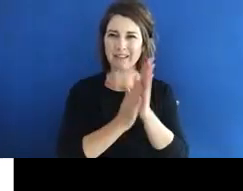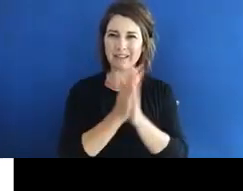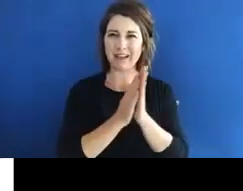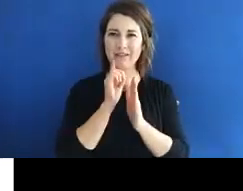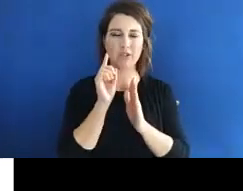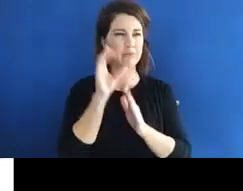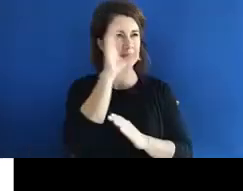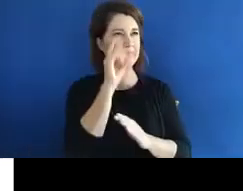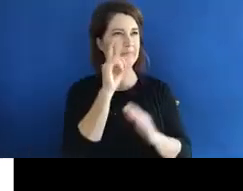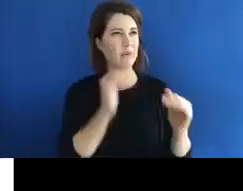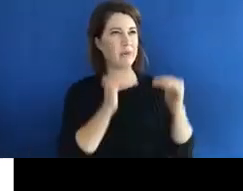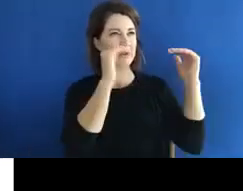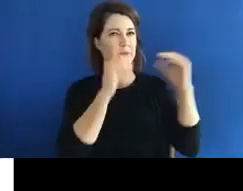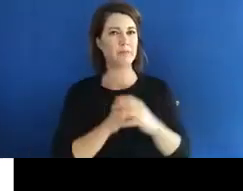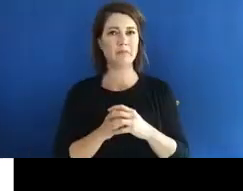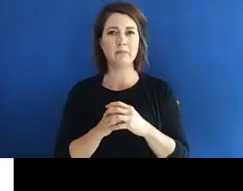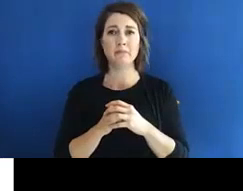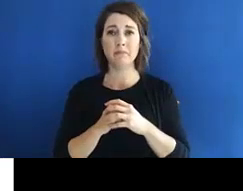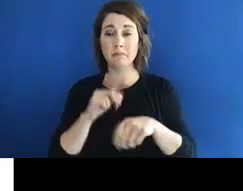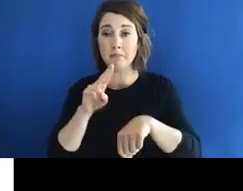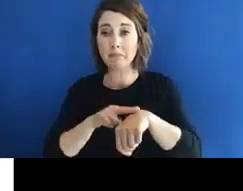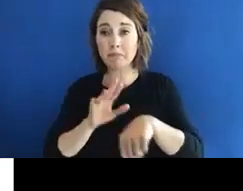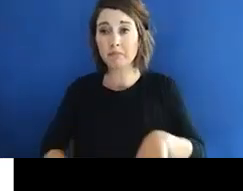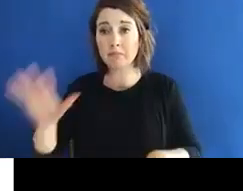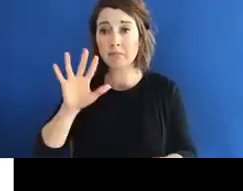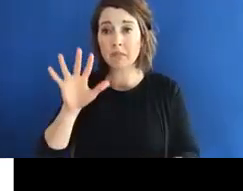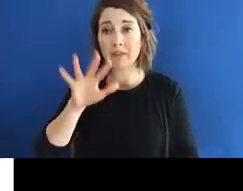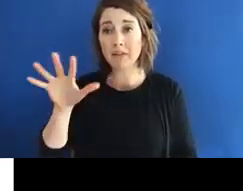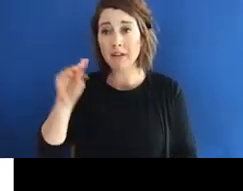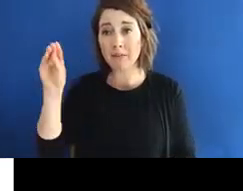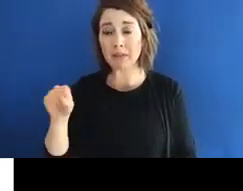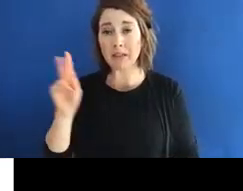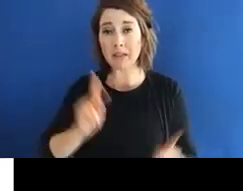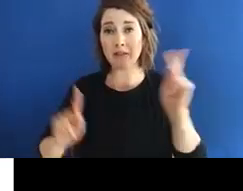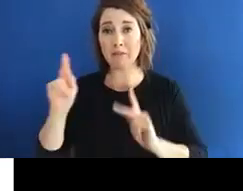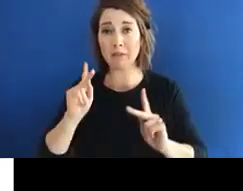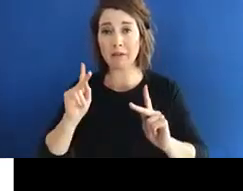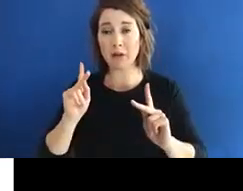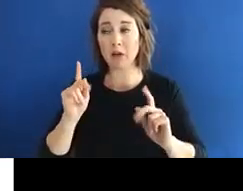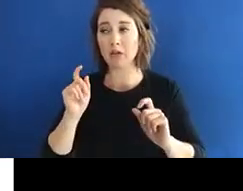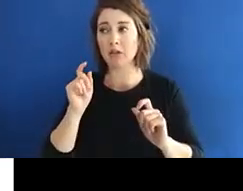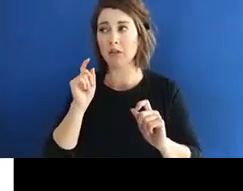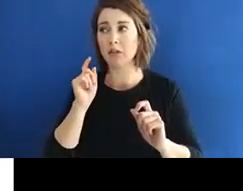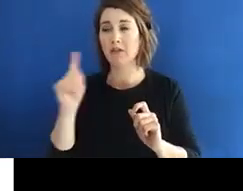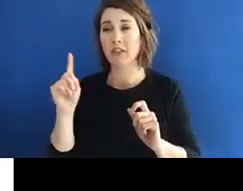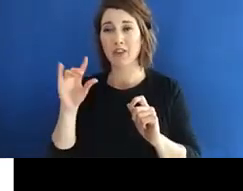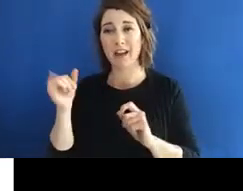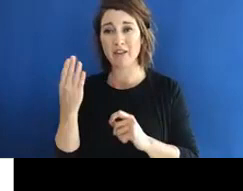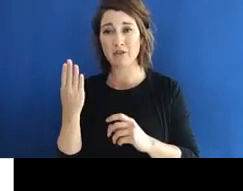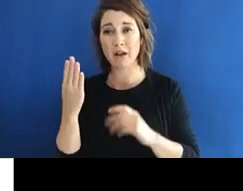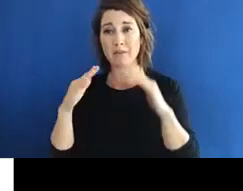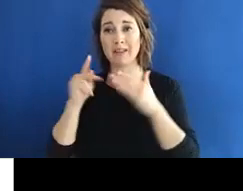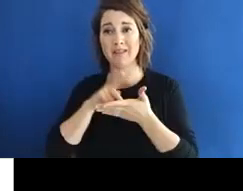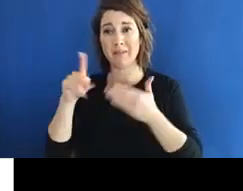Nationally, 55% of the individuals closed with a successful employment outcome are closed in jobs that pay $12 an hour or